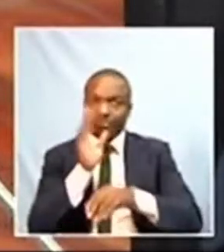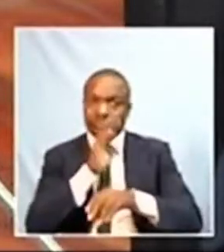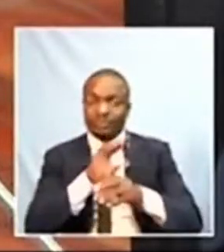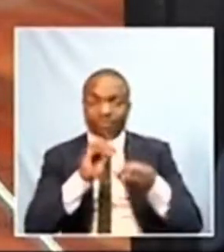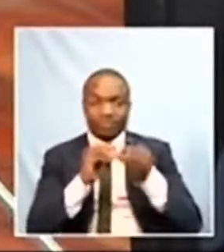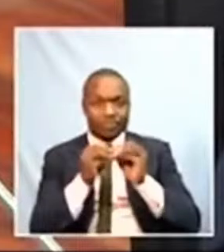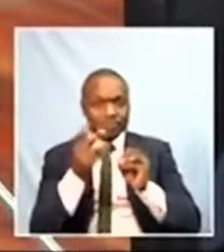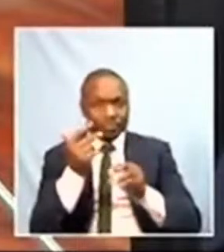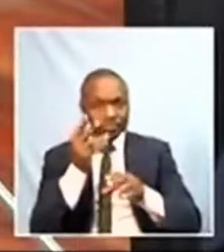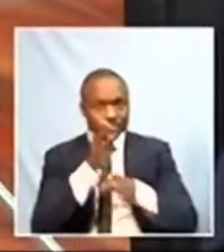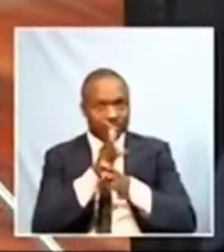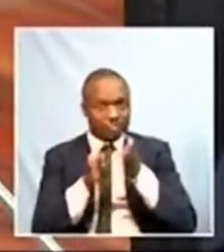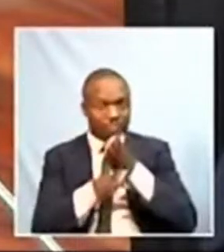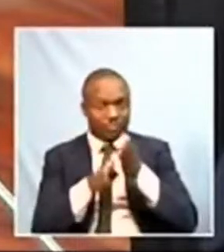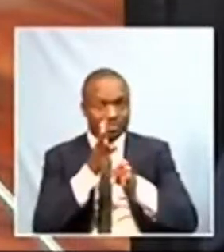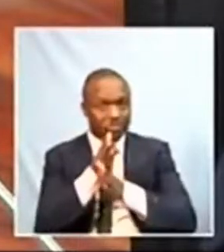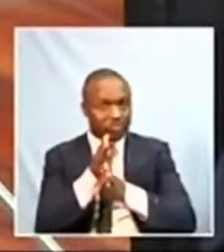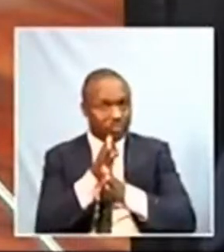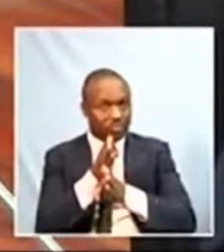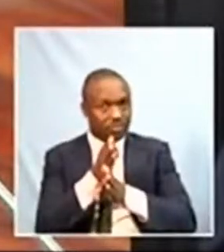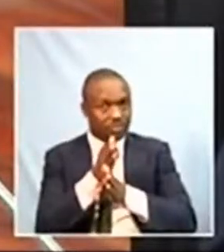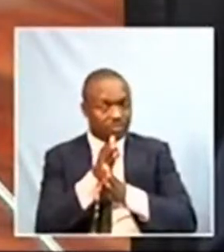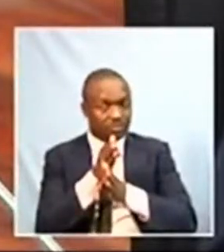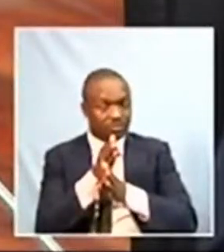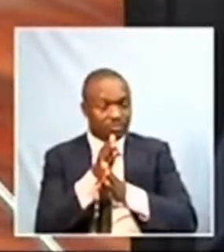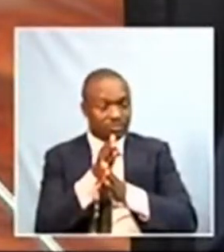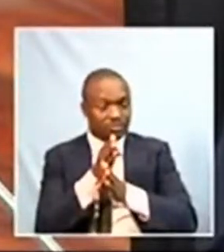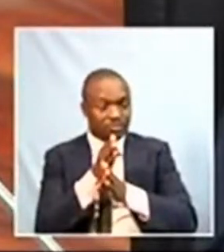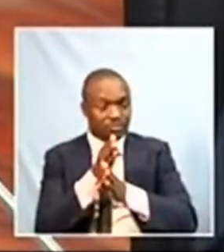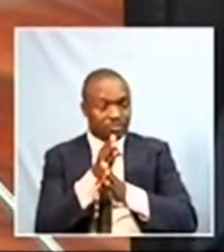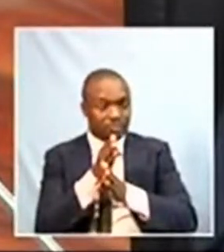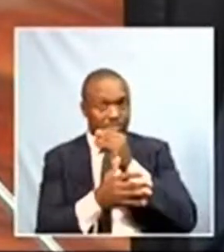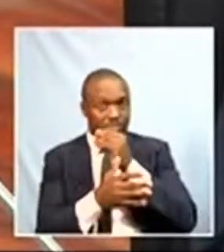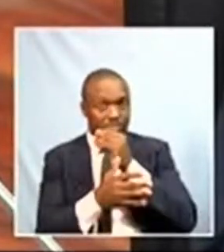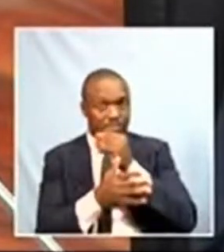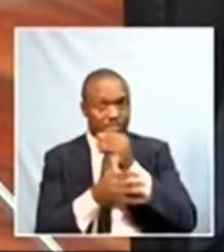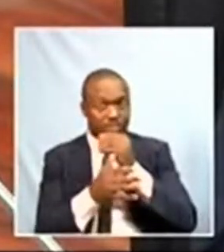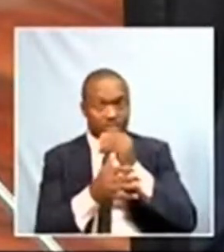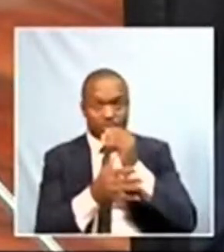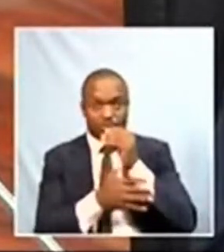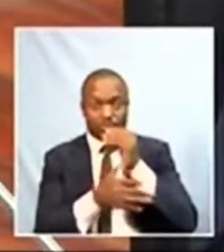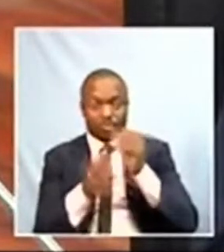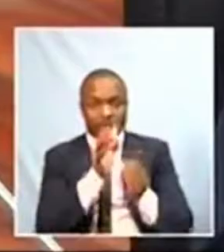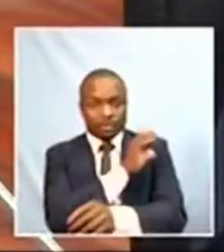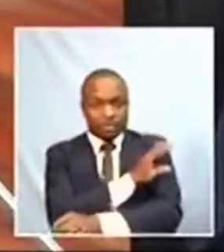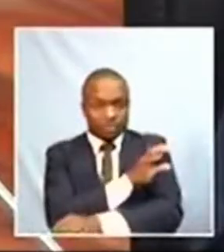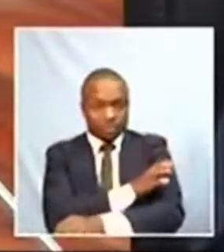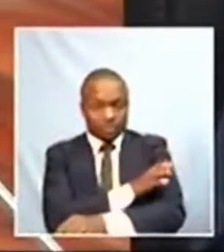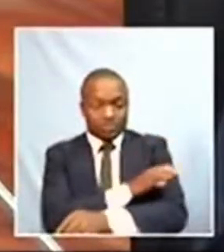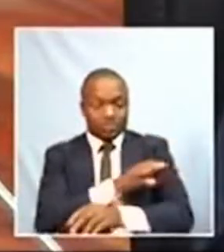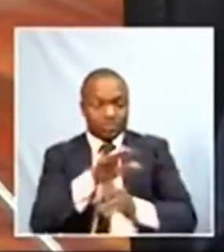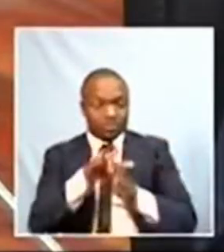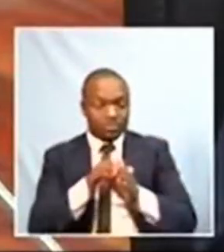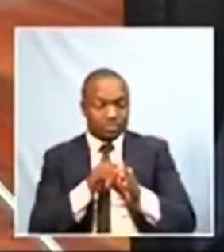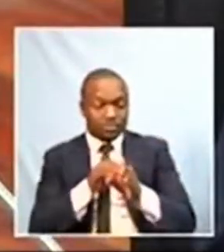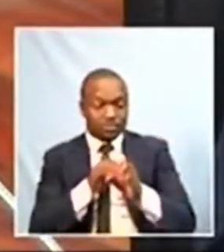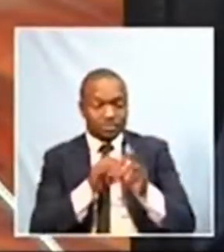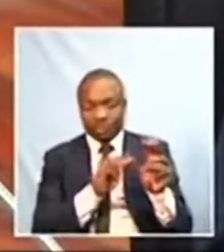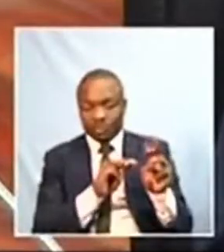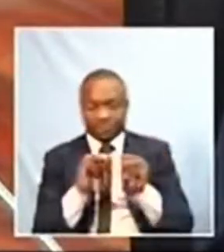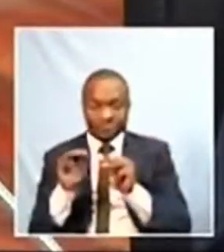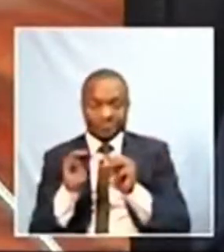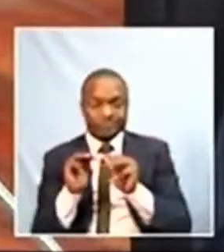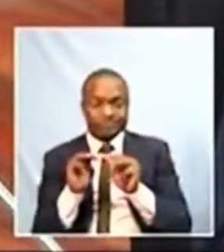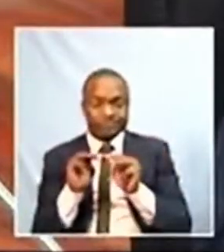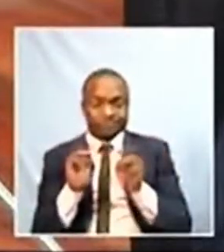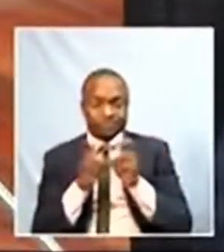number 13, construction of maternity wing at Liundu Health Post. The cause of the delay was due to the slow pace of the contractor,